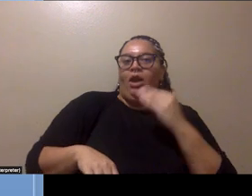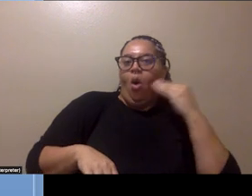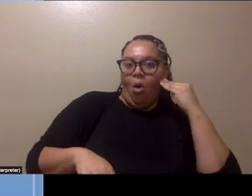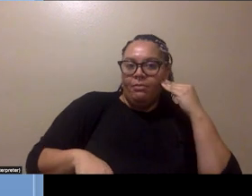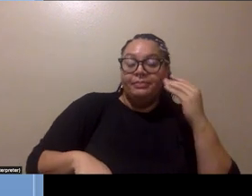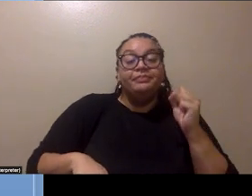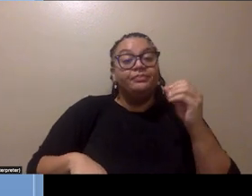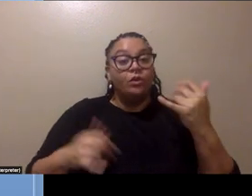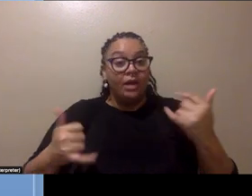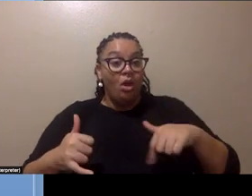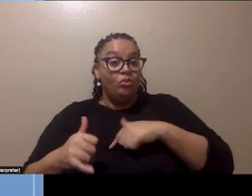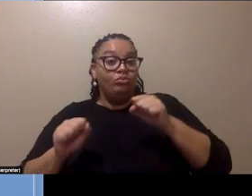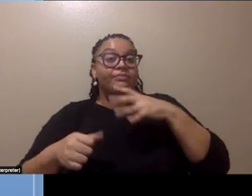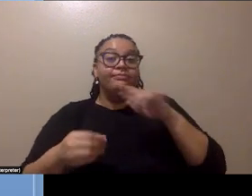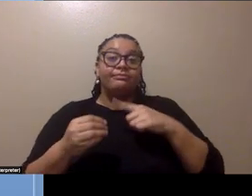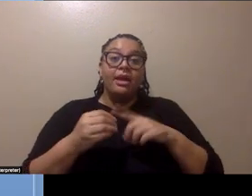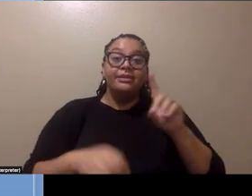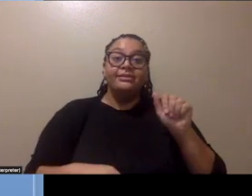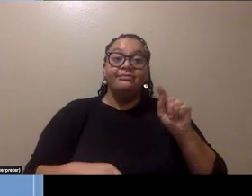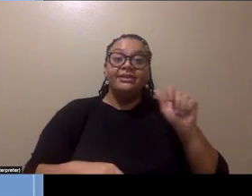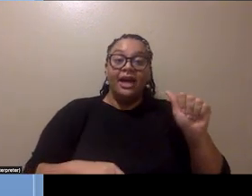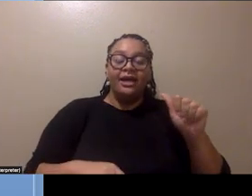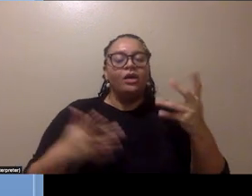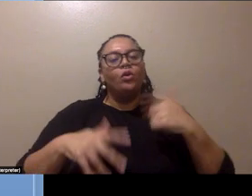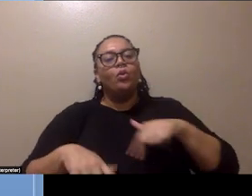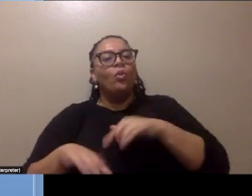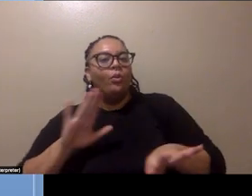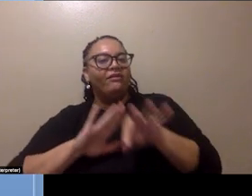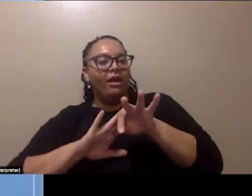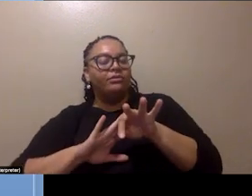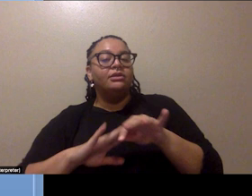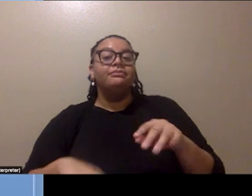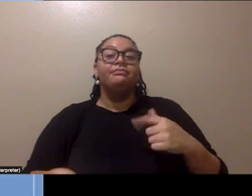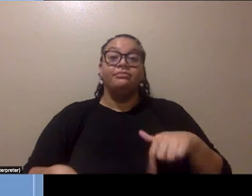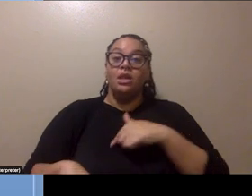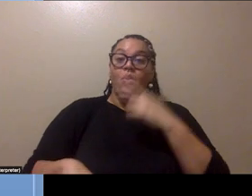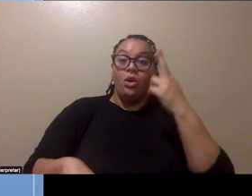cavities. So now we can get into some of our data, and what we found